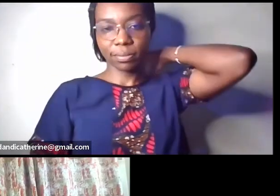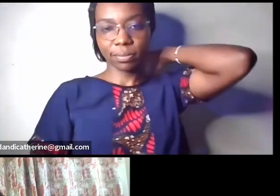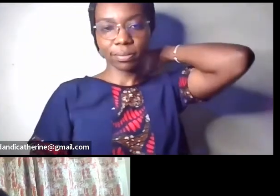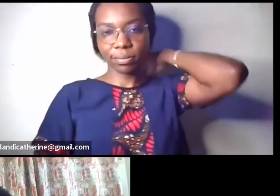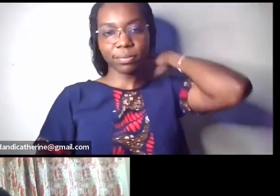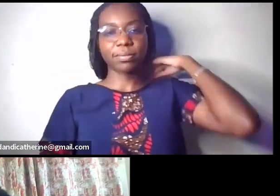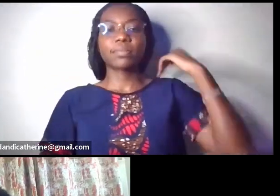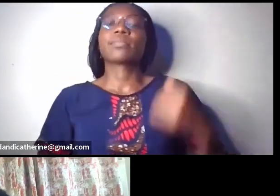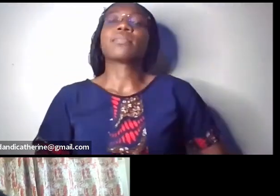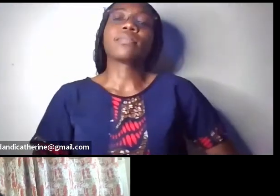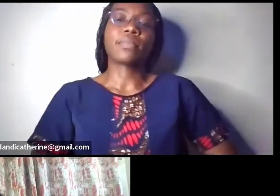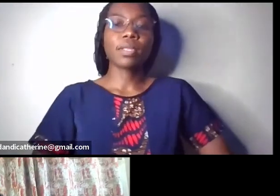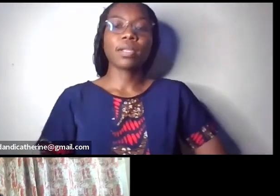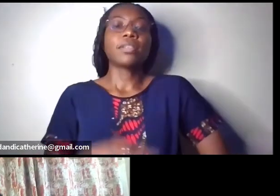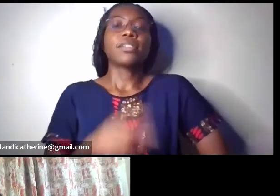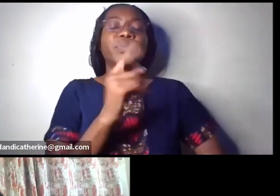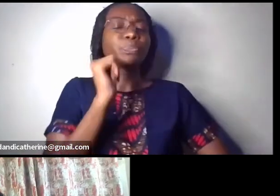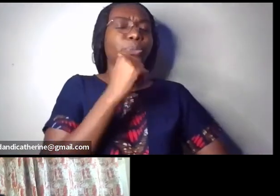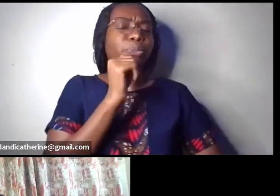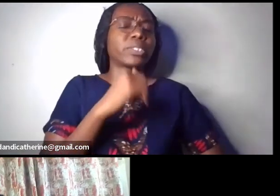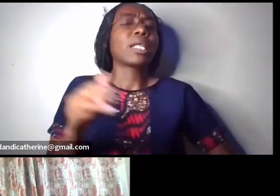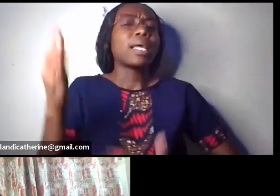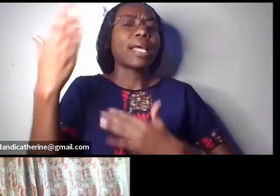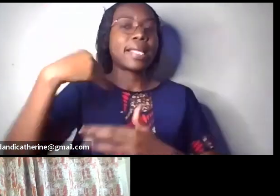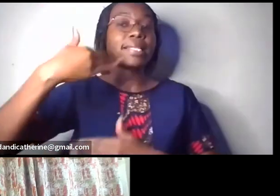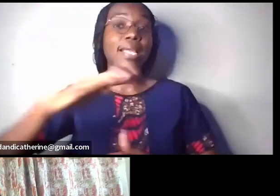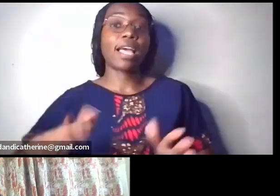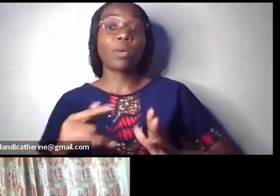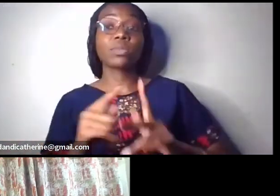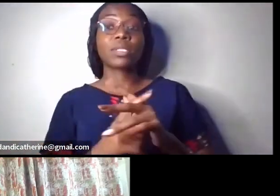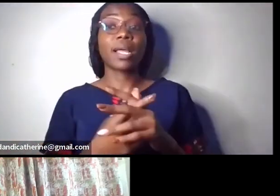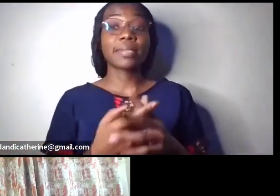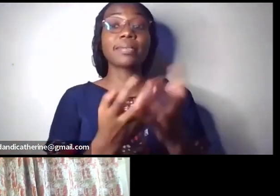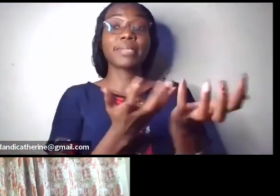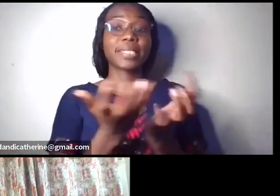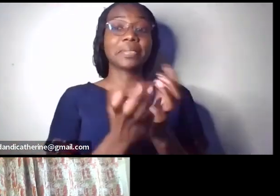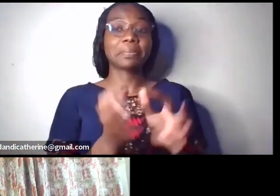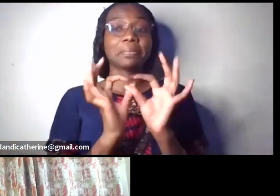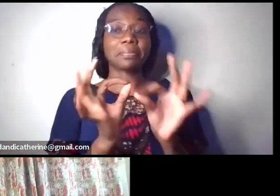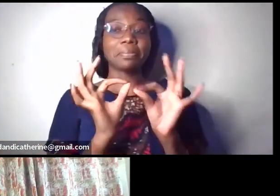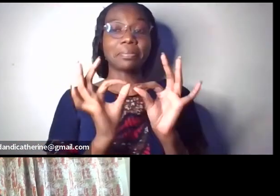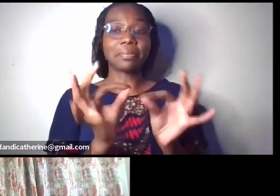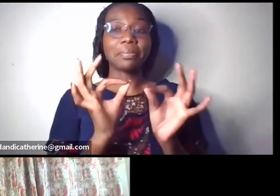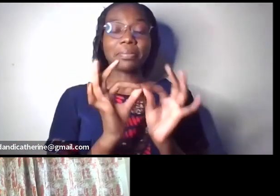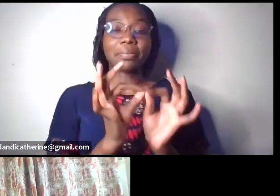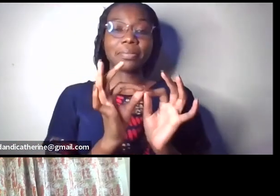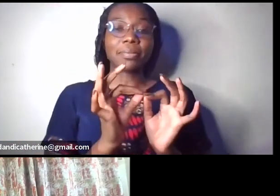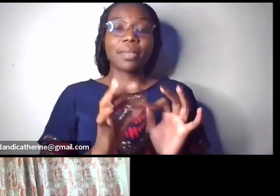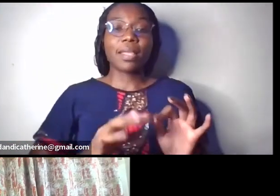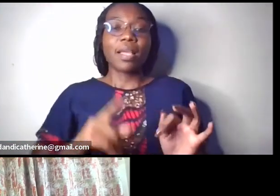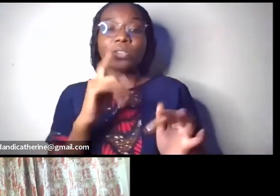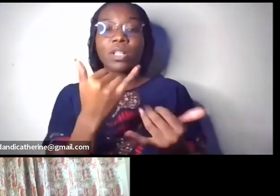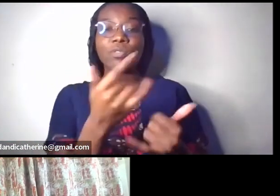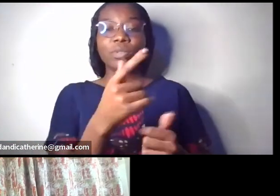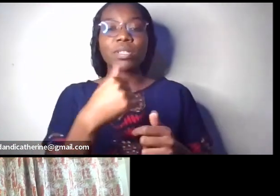Very good, Linnet. That is a very good history of how you started your business. But tell us what inspired